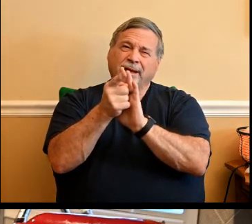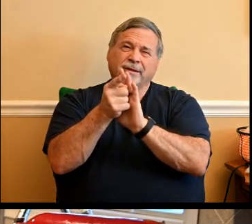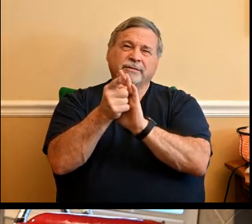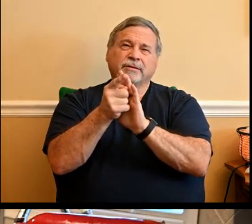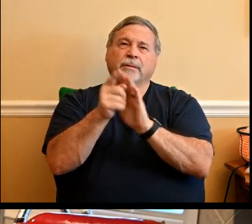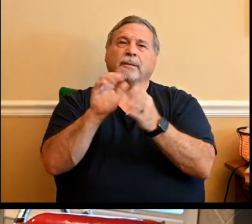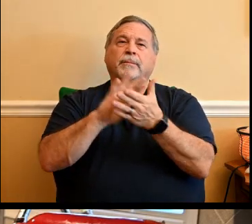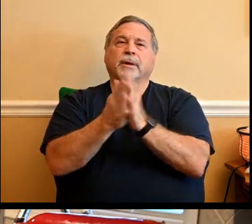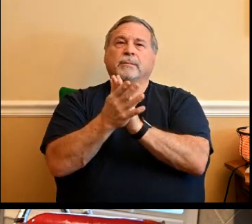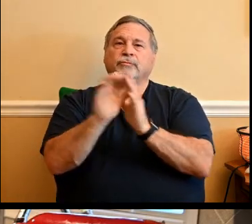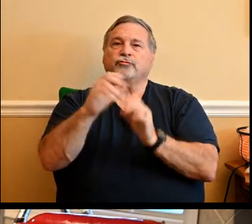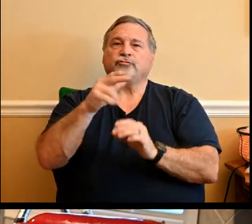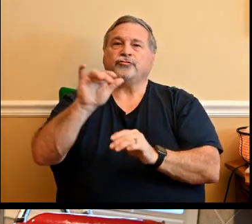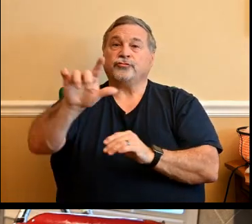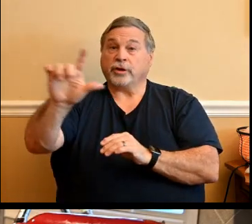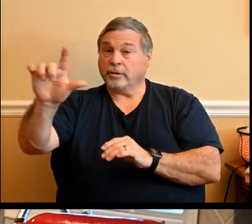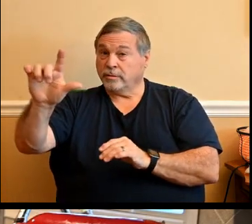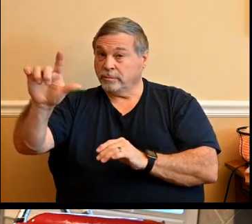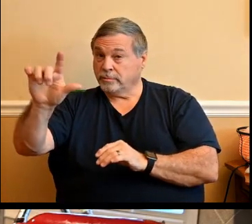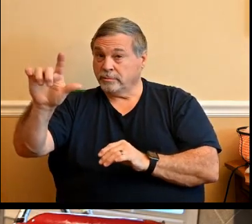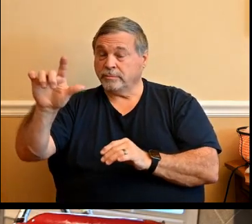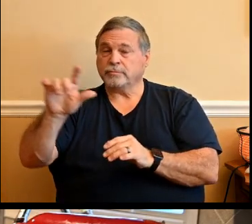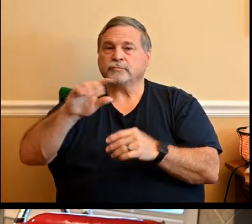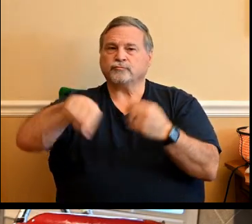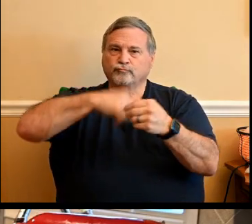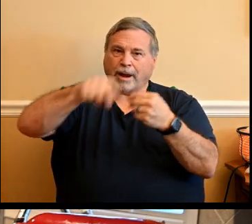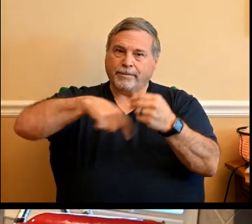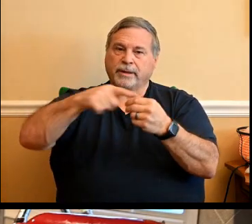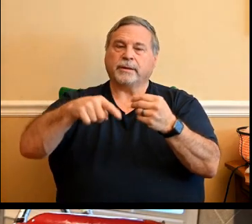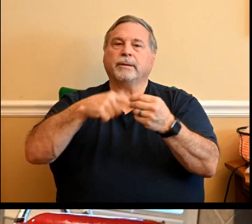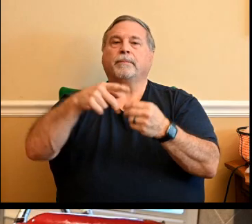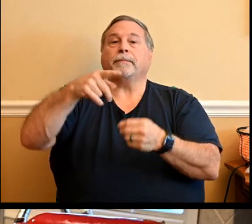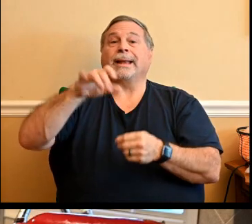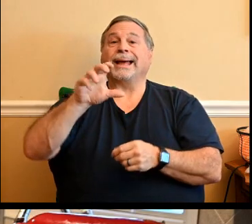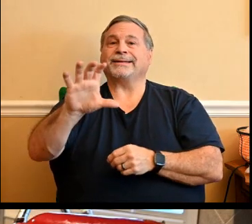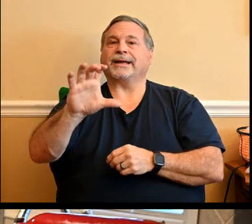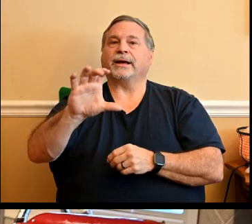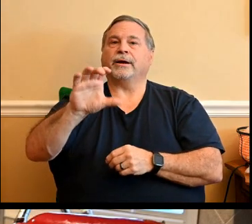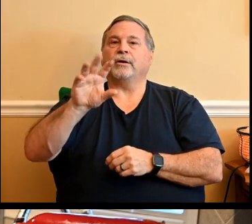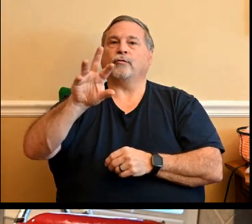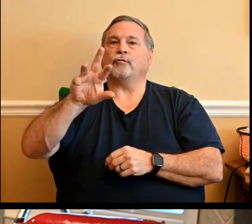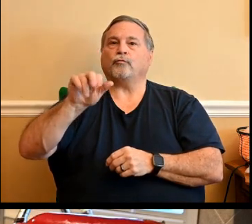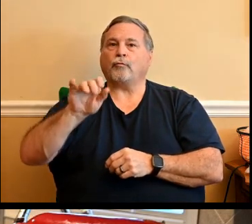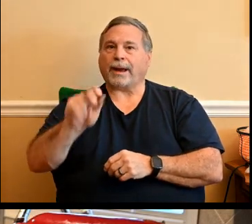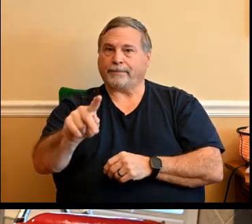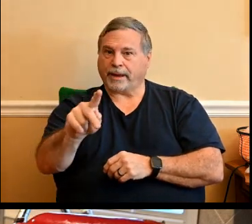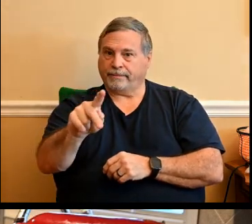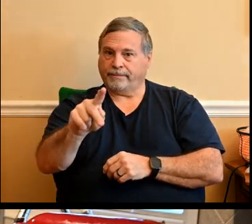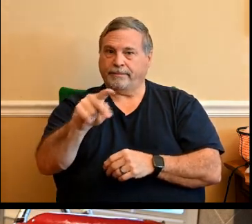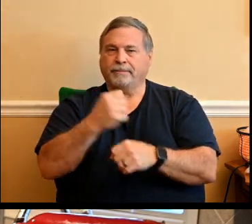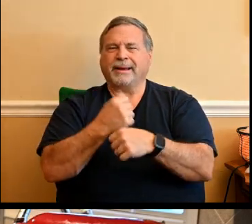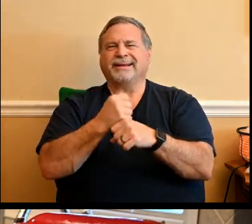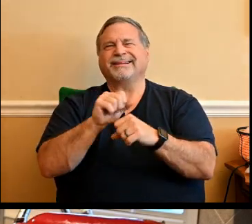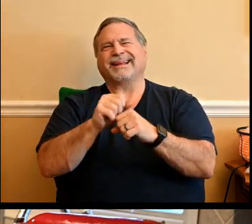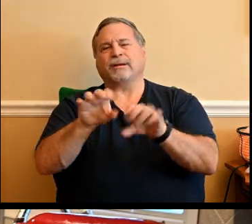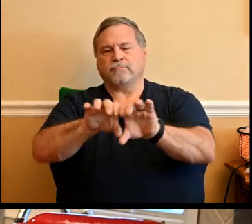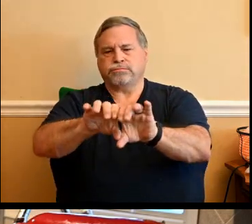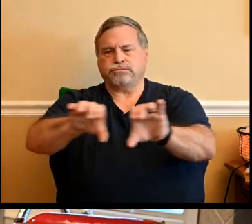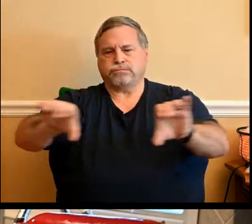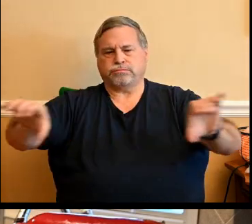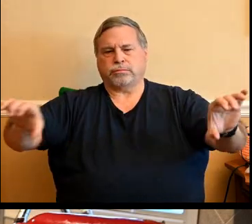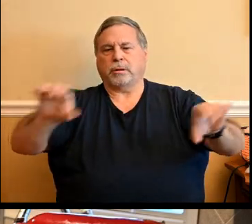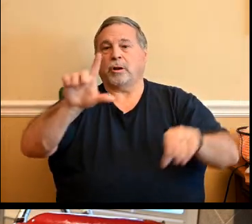or so to let it chill. So we're going to wrap this in some plastic wrap, kind of make it into a